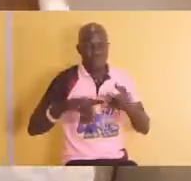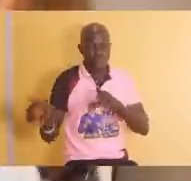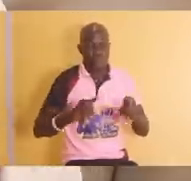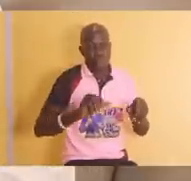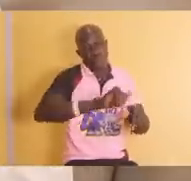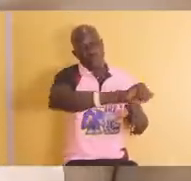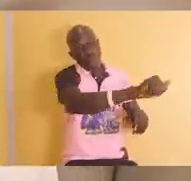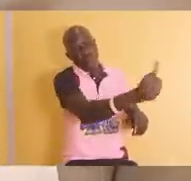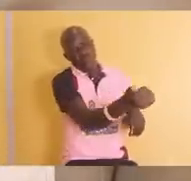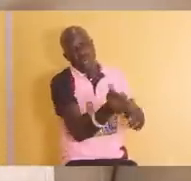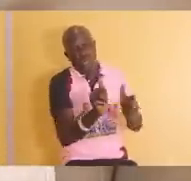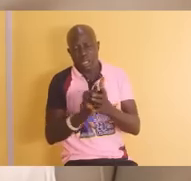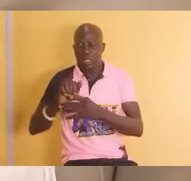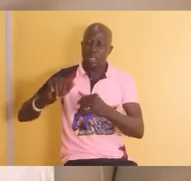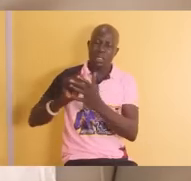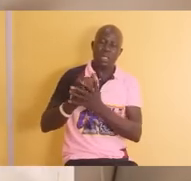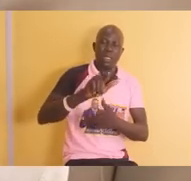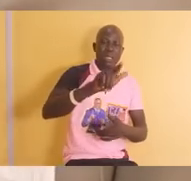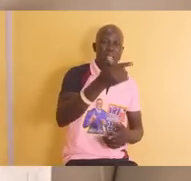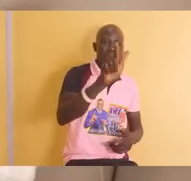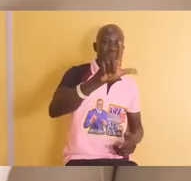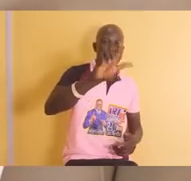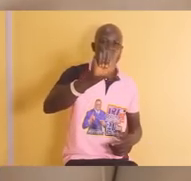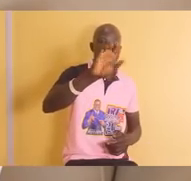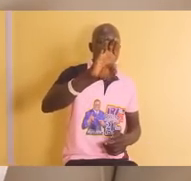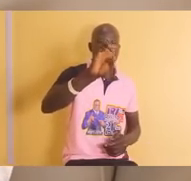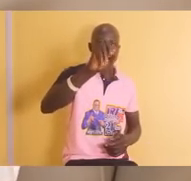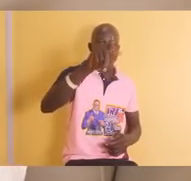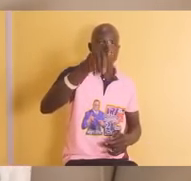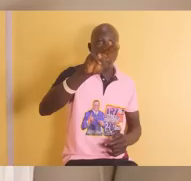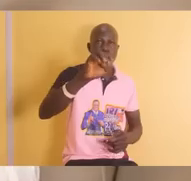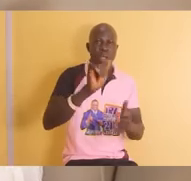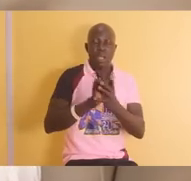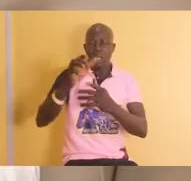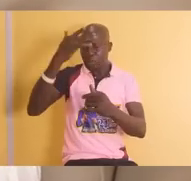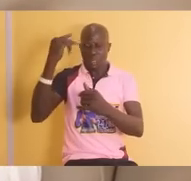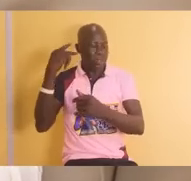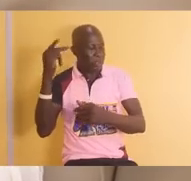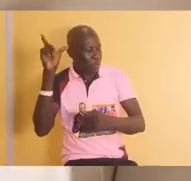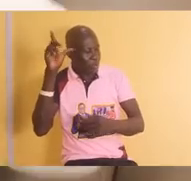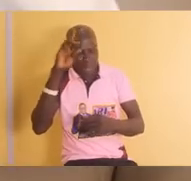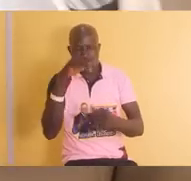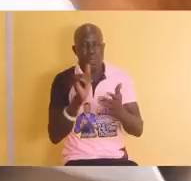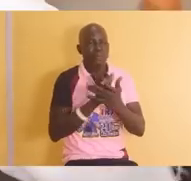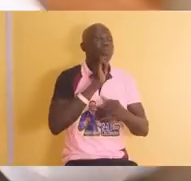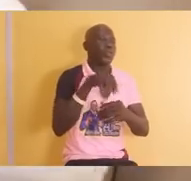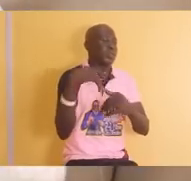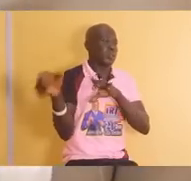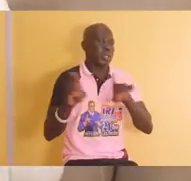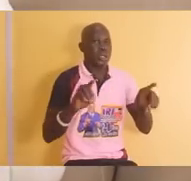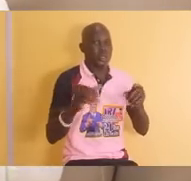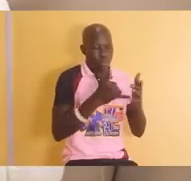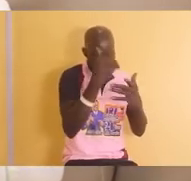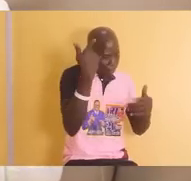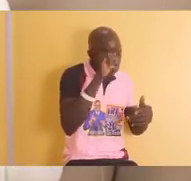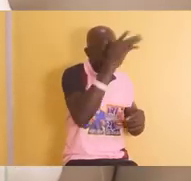Àwọn tó kù ìmí glaucoma. Oh, that's the glaucoma. Tí o kì í ṣe cataract. That's not cataract. Ẹ wá gbọ́ mi sá. Listen to me, sir. Kò sí nǹkan tá a lè ṣe sí yẹn níbi tán